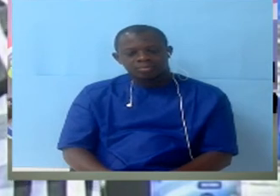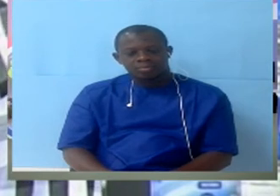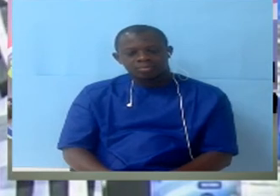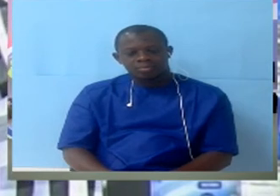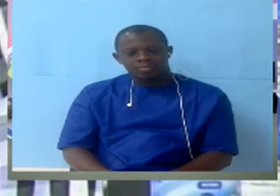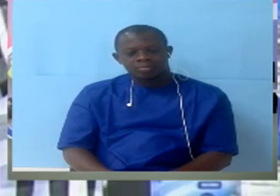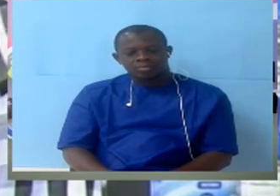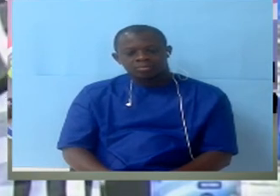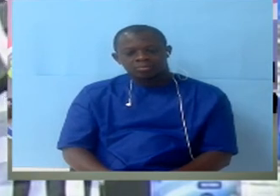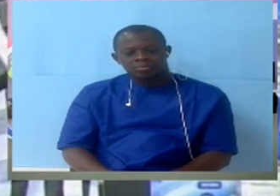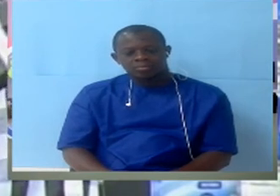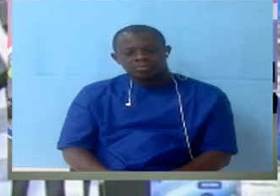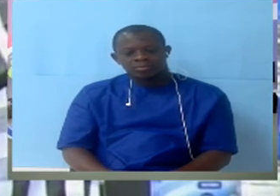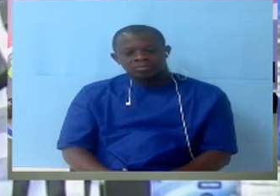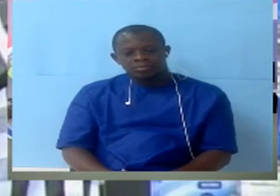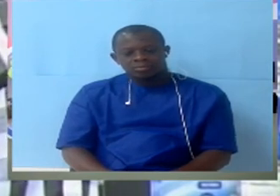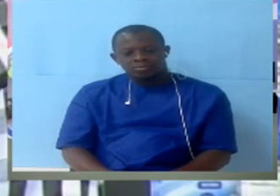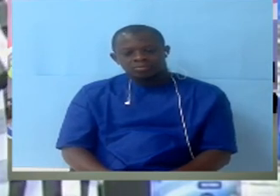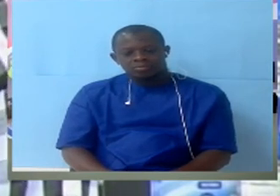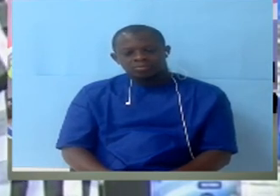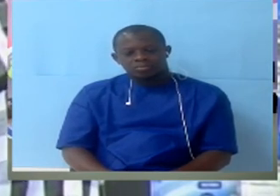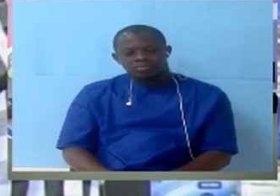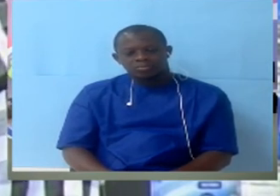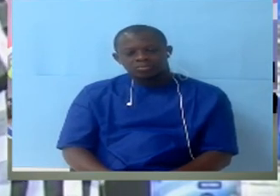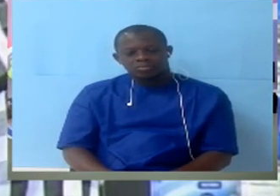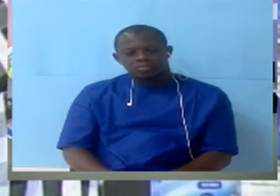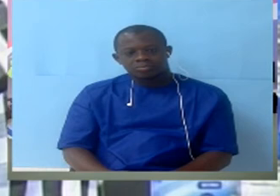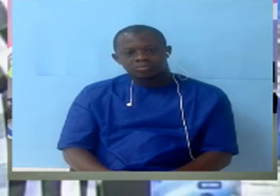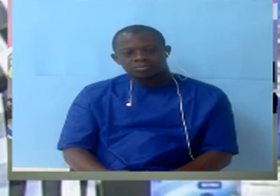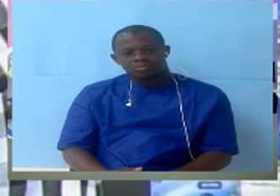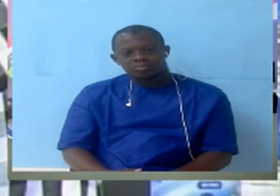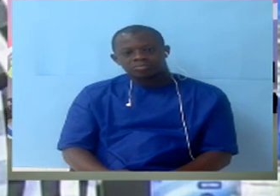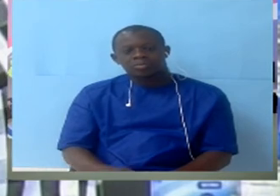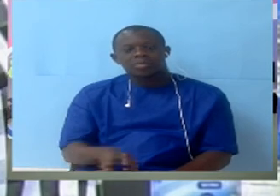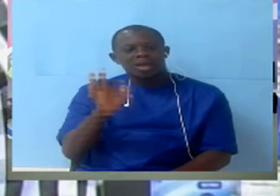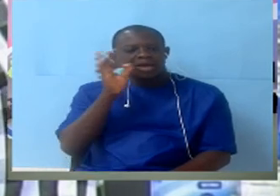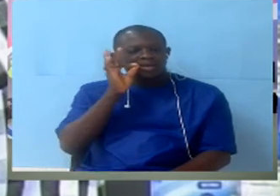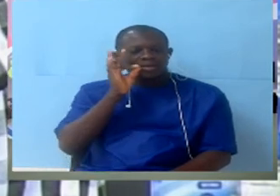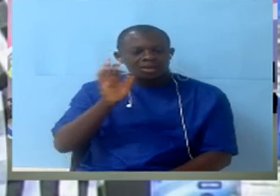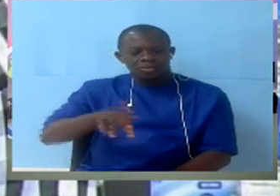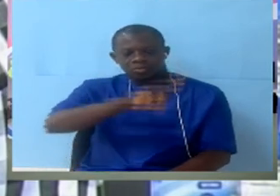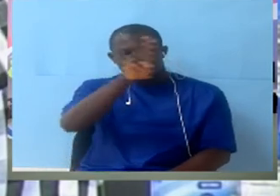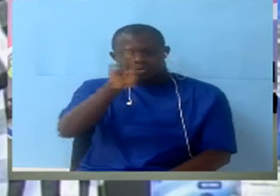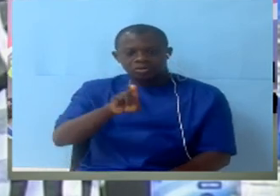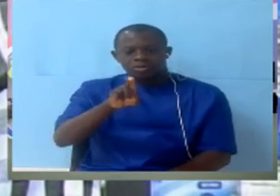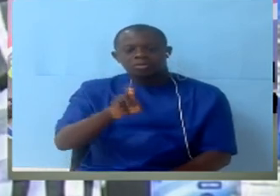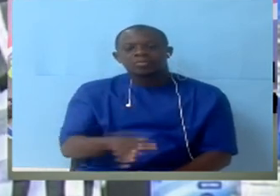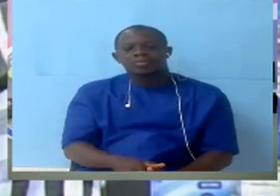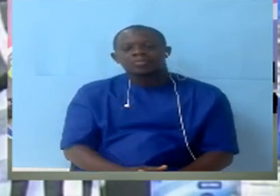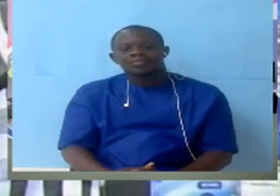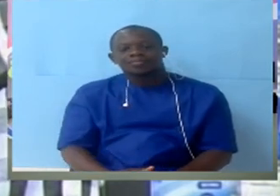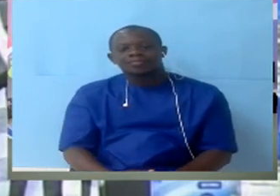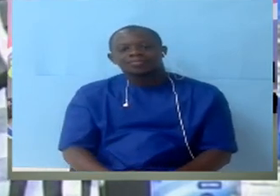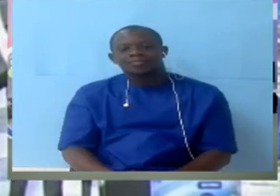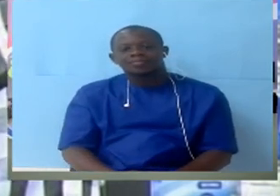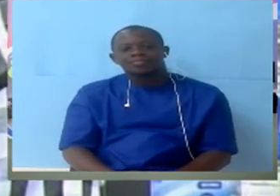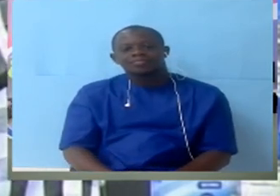Ane munti at that point in time fanam because ngamu nyi wala nyinde ko answer the question. Ko nyini ngaro jabiru.